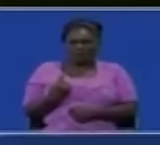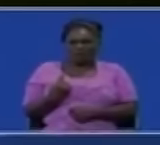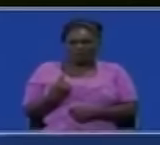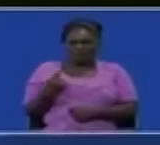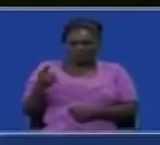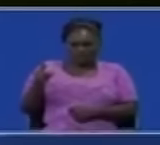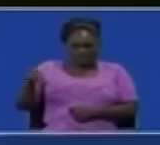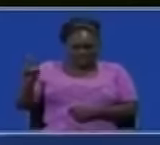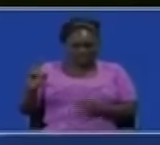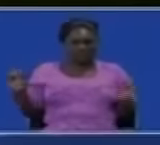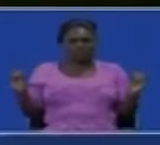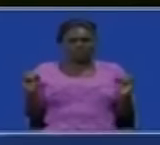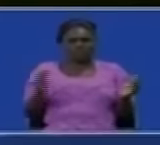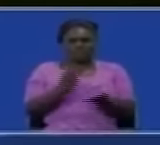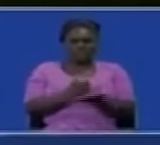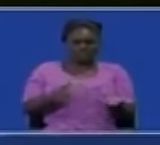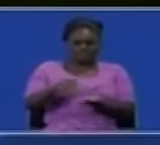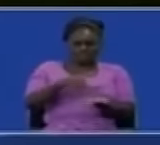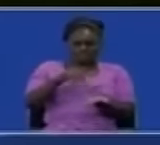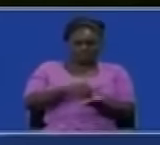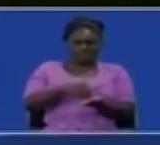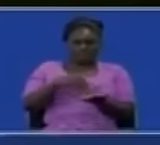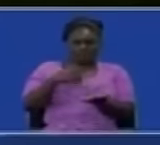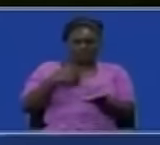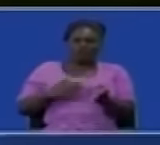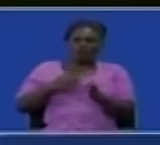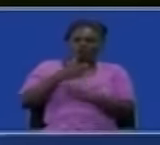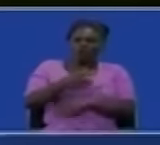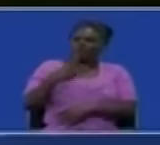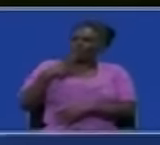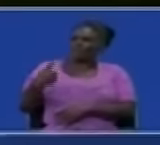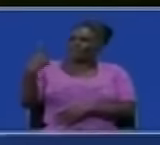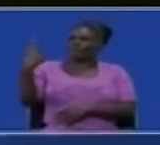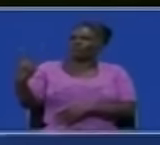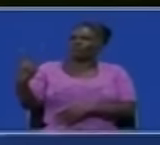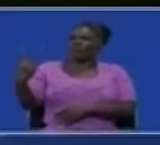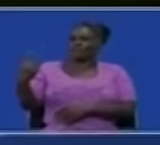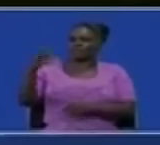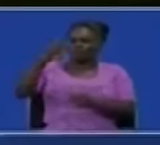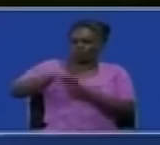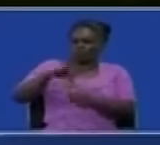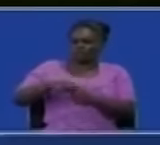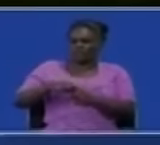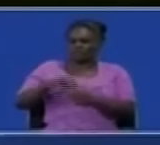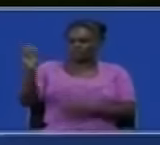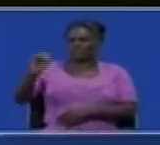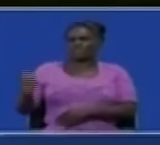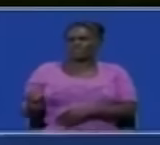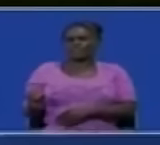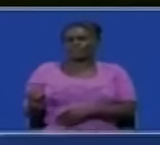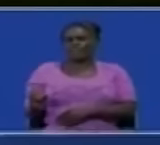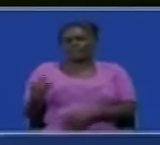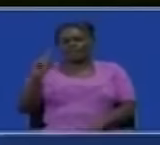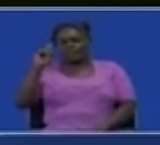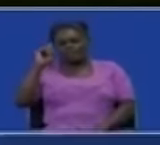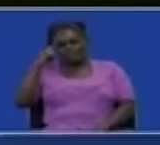right. In fact, some stations had over and above 101% voter turnout. So I